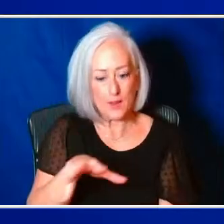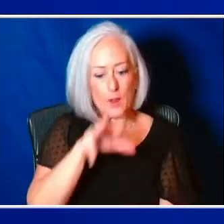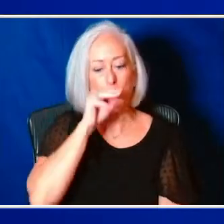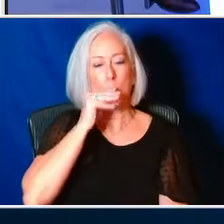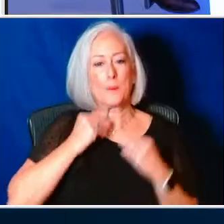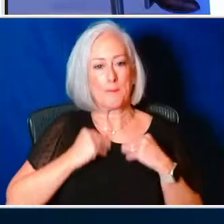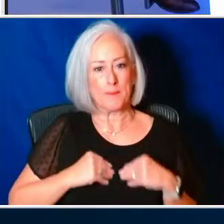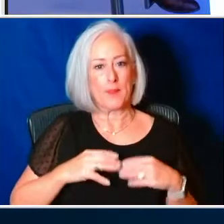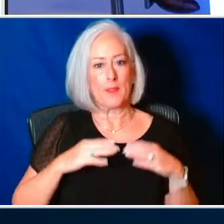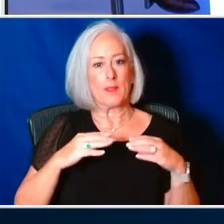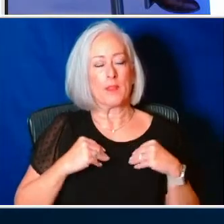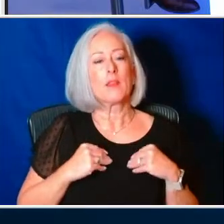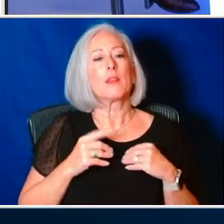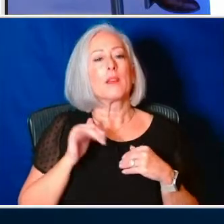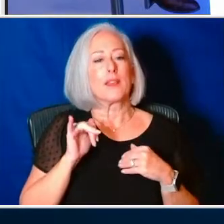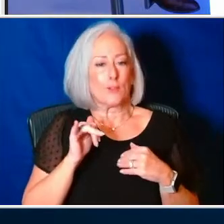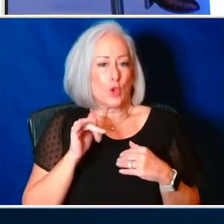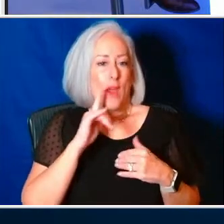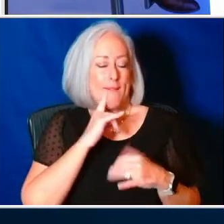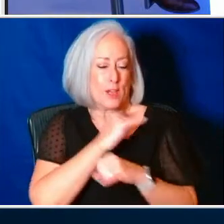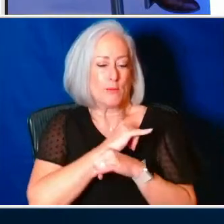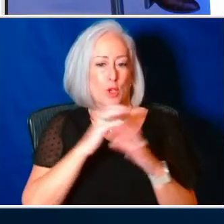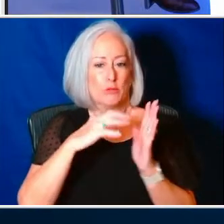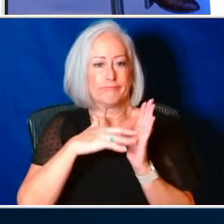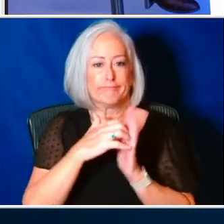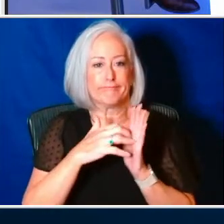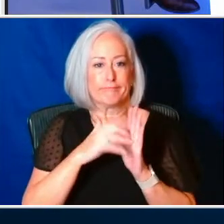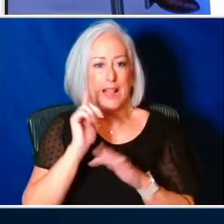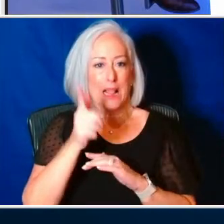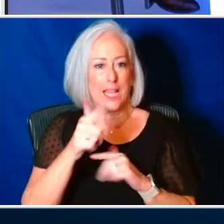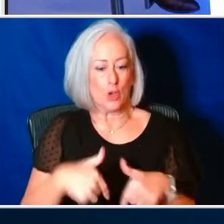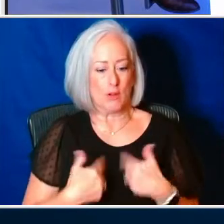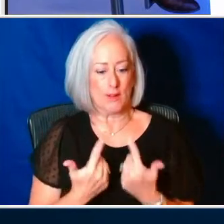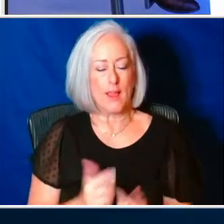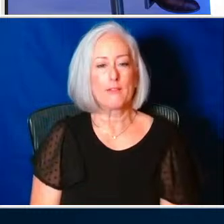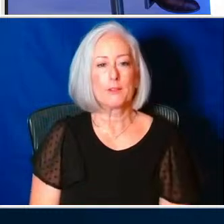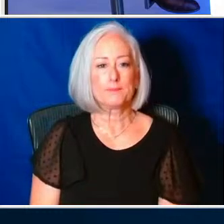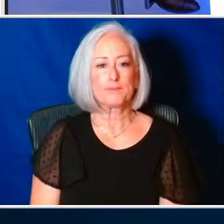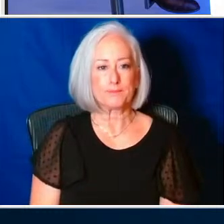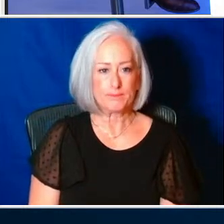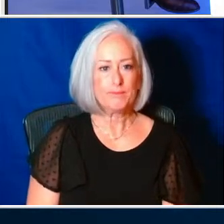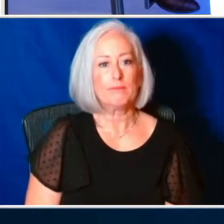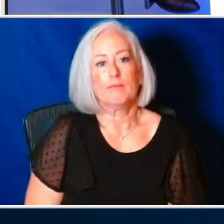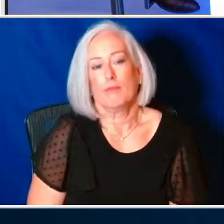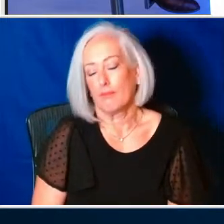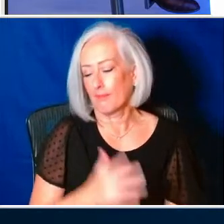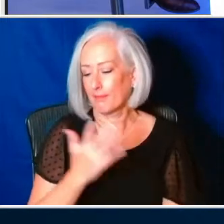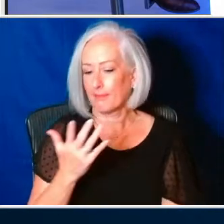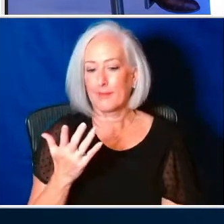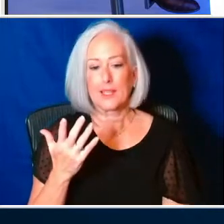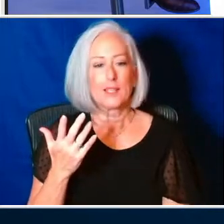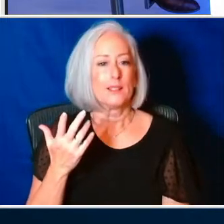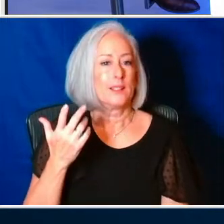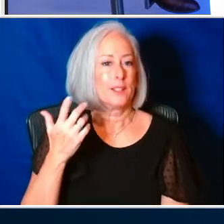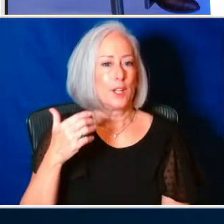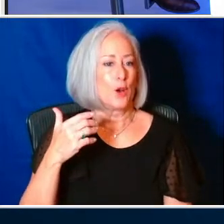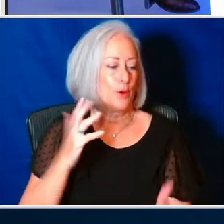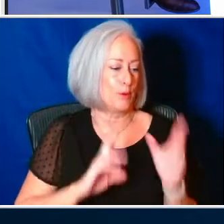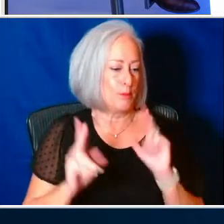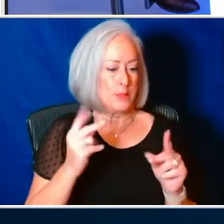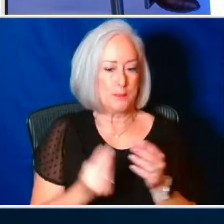in life. Yeah, I think that's a great point, Hawkeye, and it has to do, again, a lot of people do this coming out of their own backyard. They have their own plants and grow their